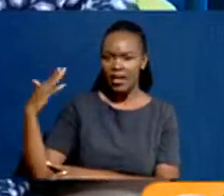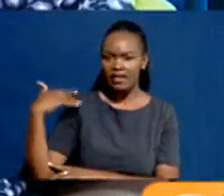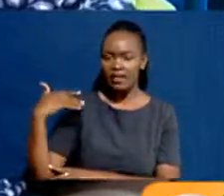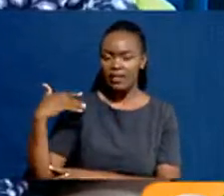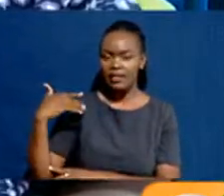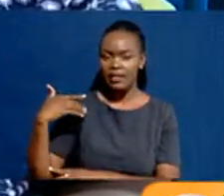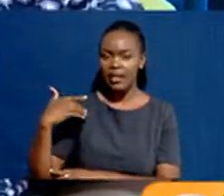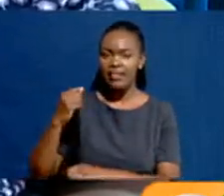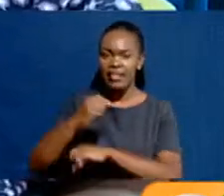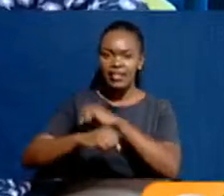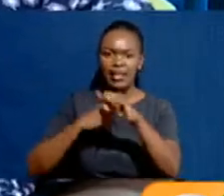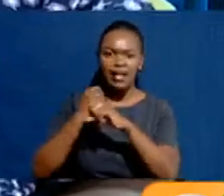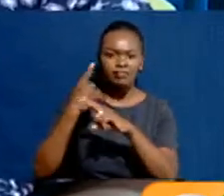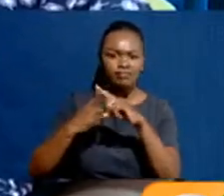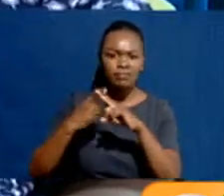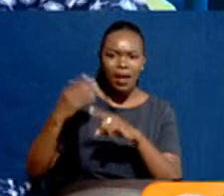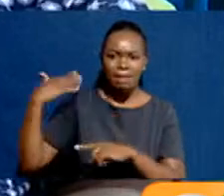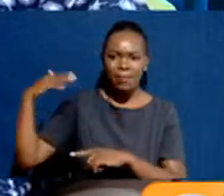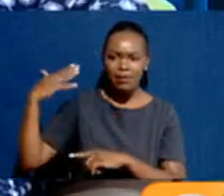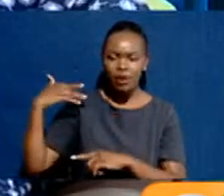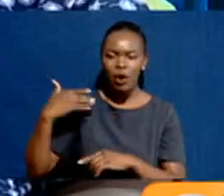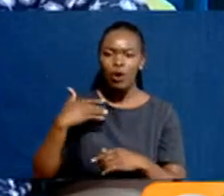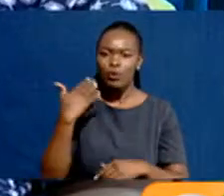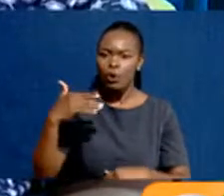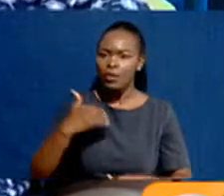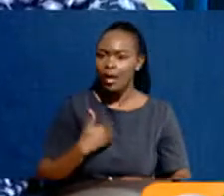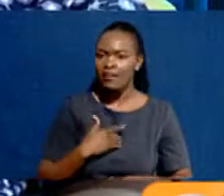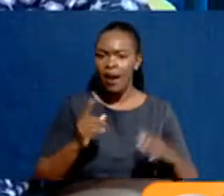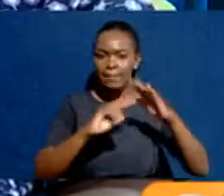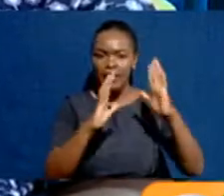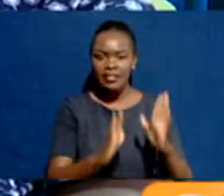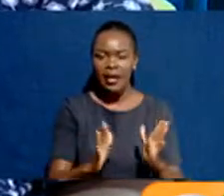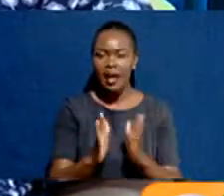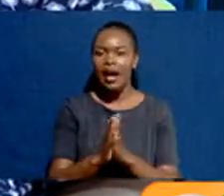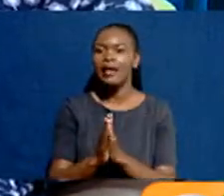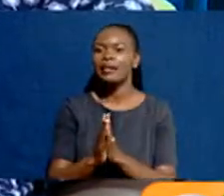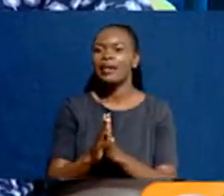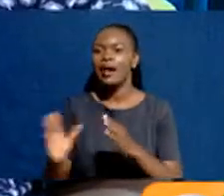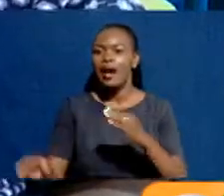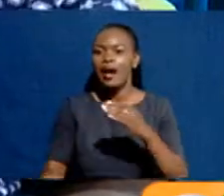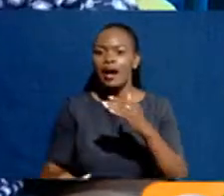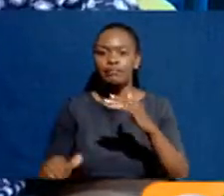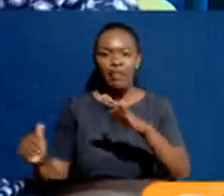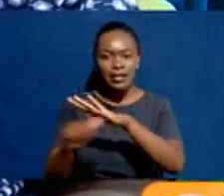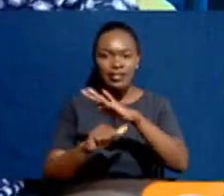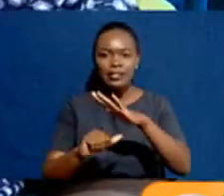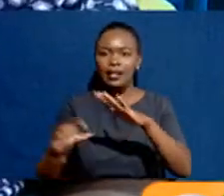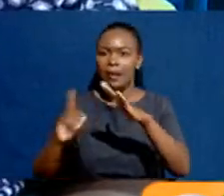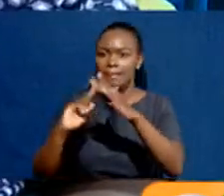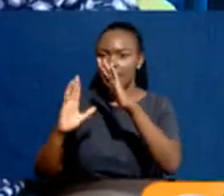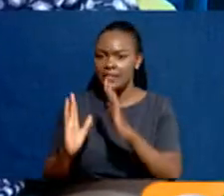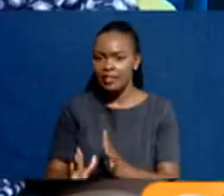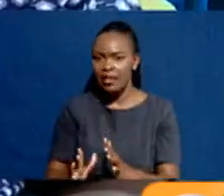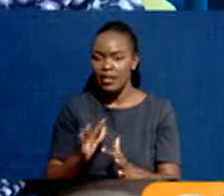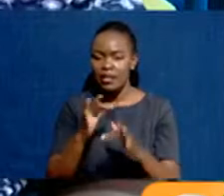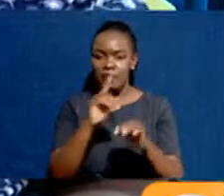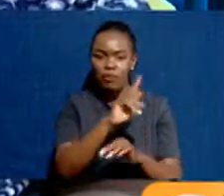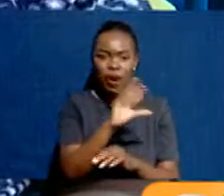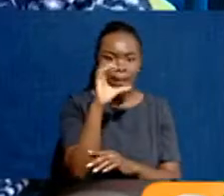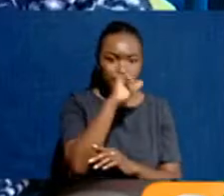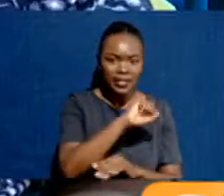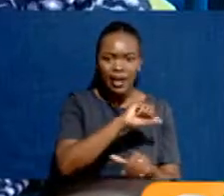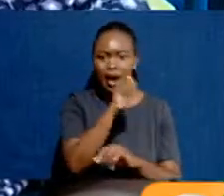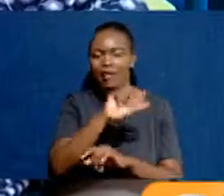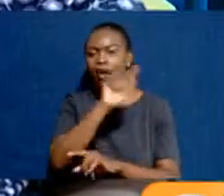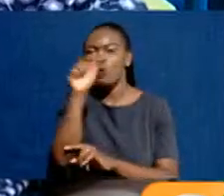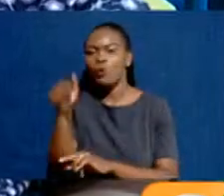years, there was a minister, there was an assistant minister. When the minister is not there, the assistant minister will go to parliament and answer questions. We